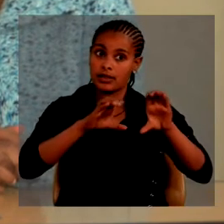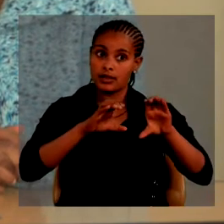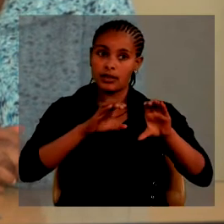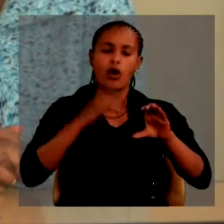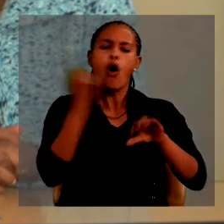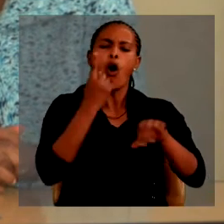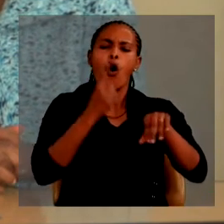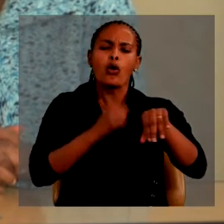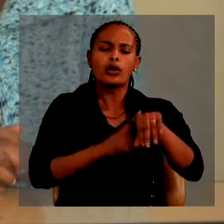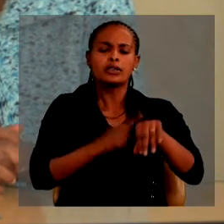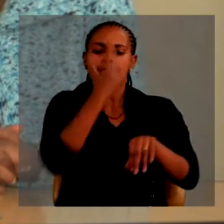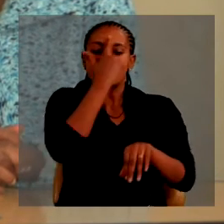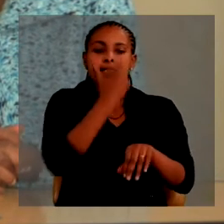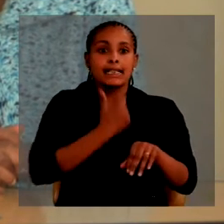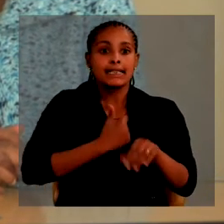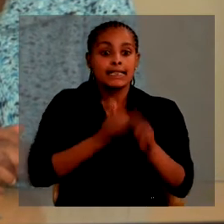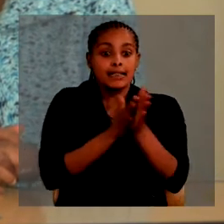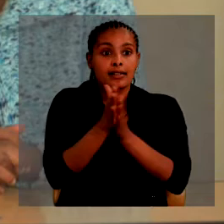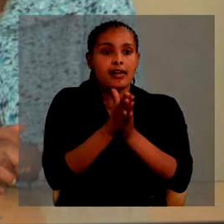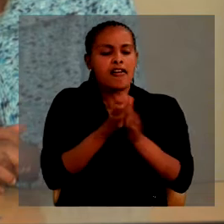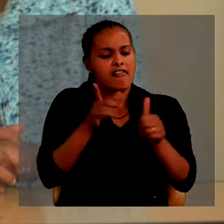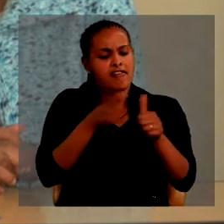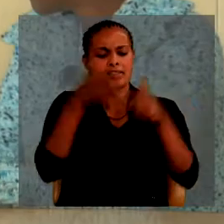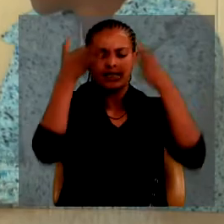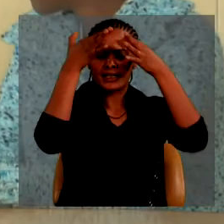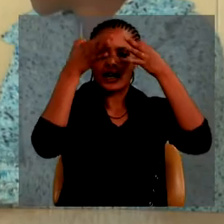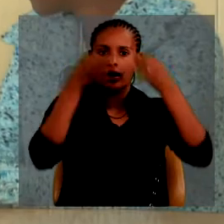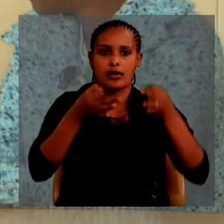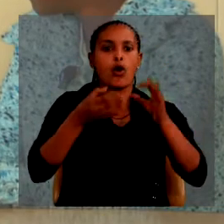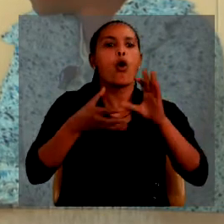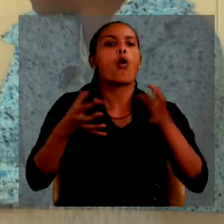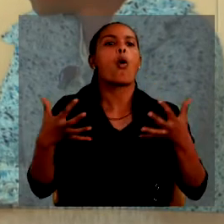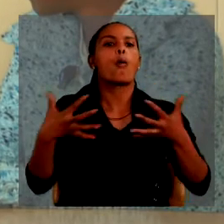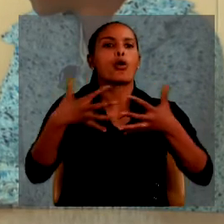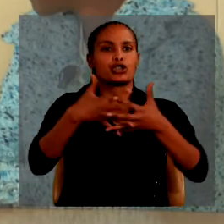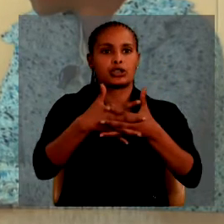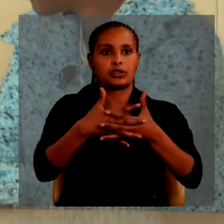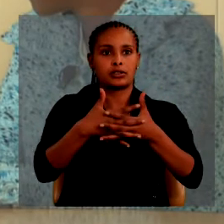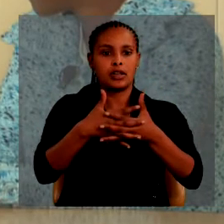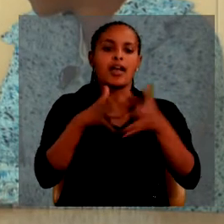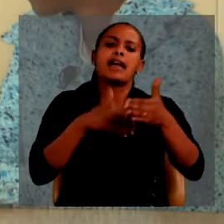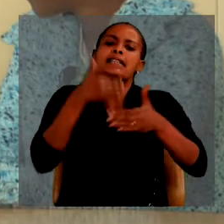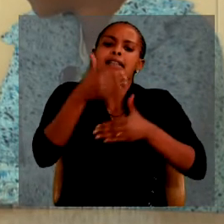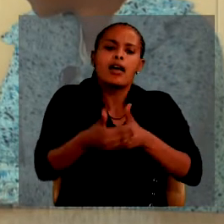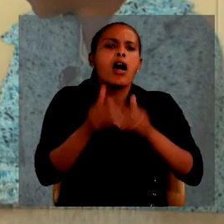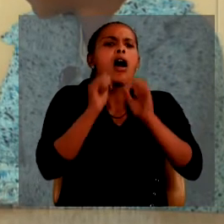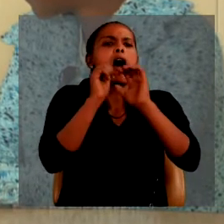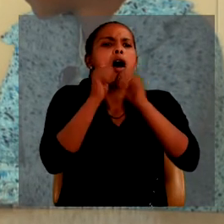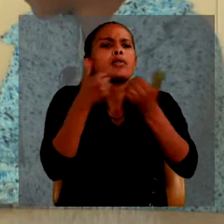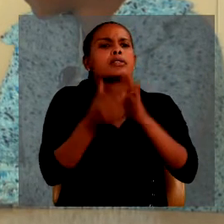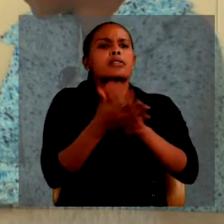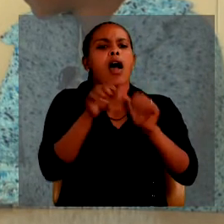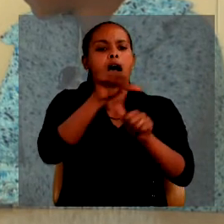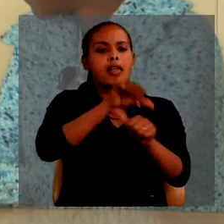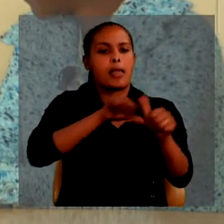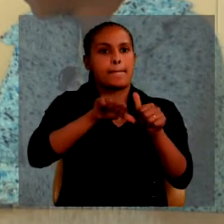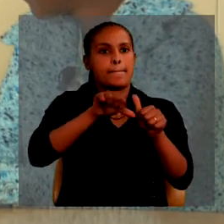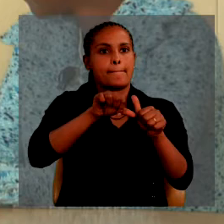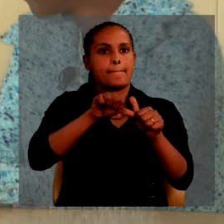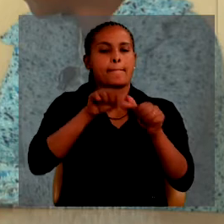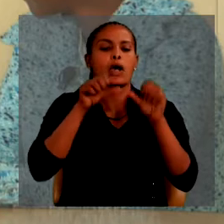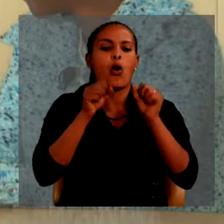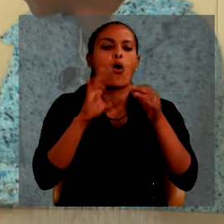is always interested first in determining the composition and then how these atoms